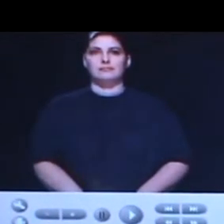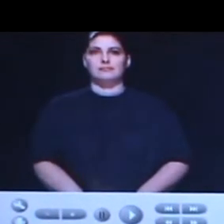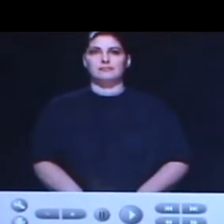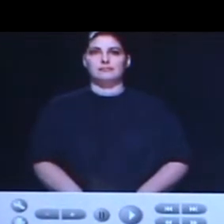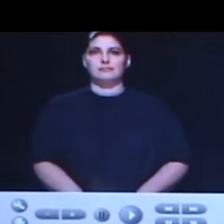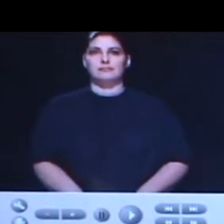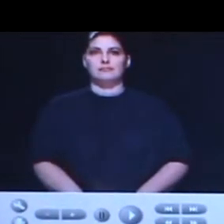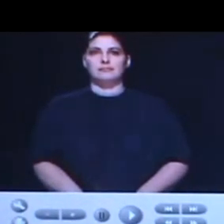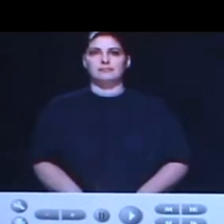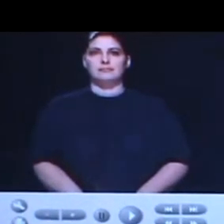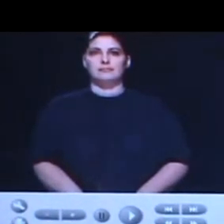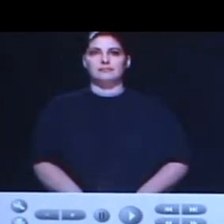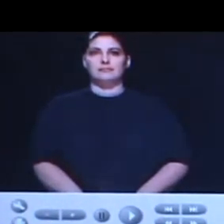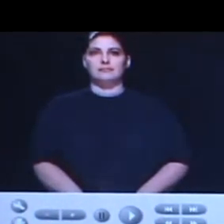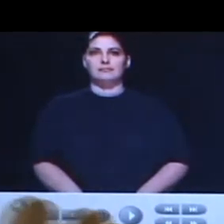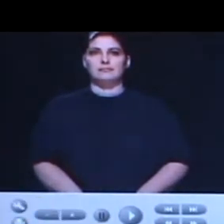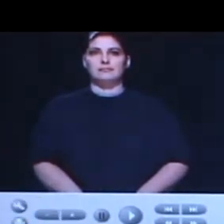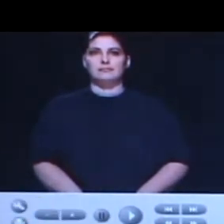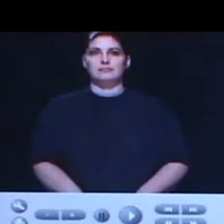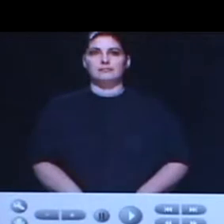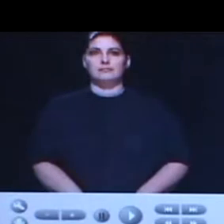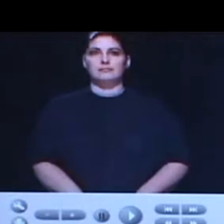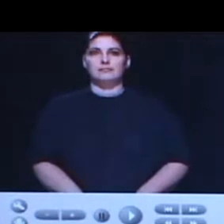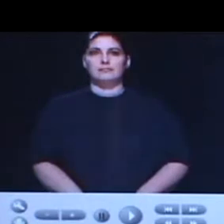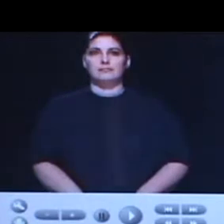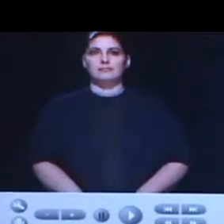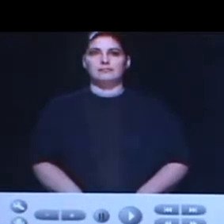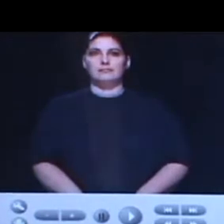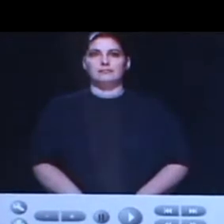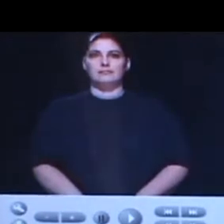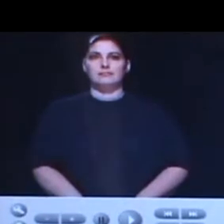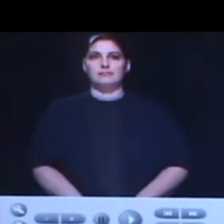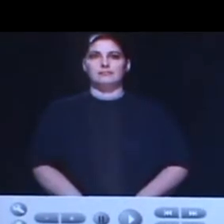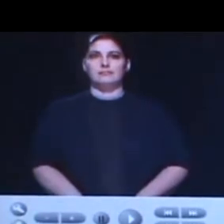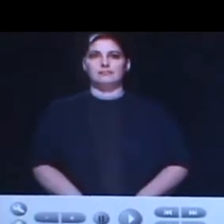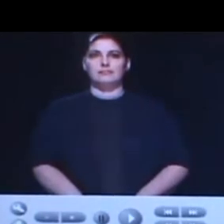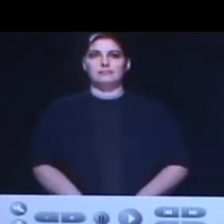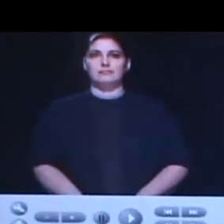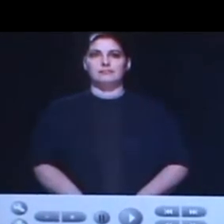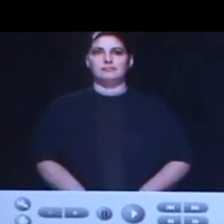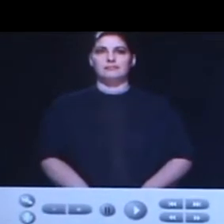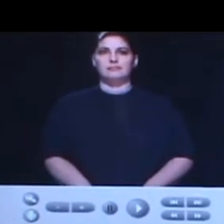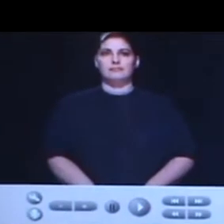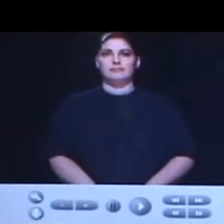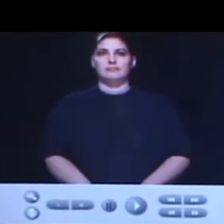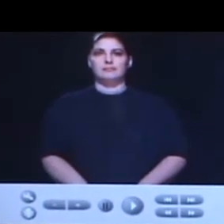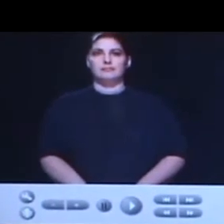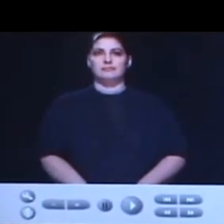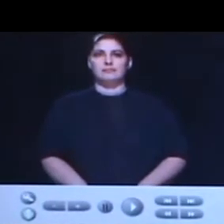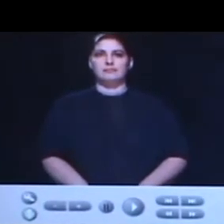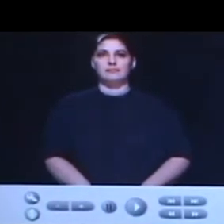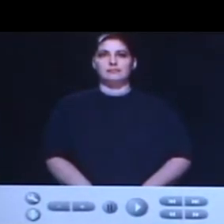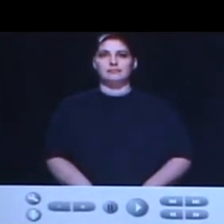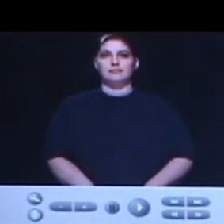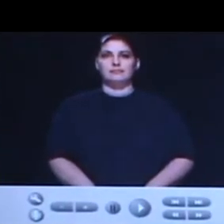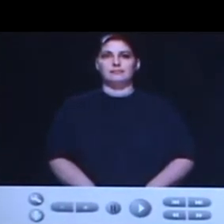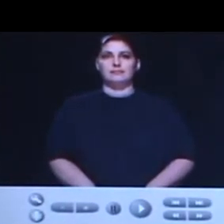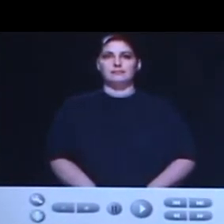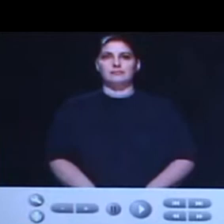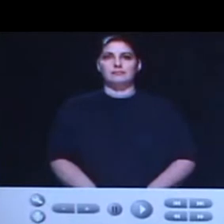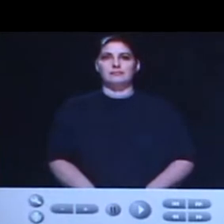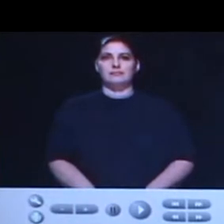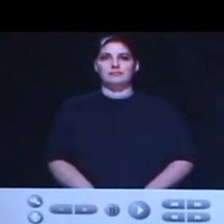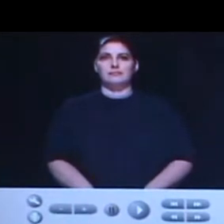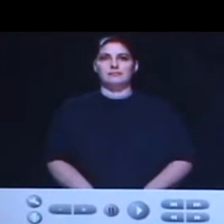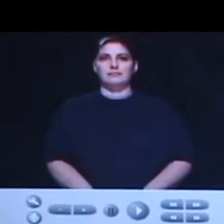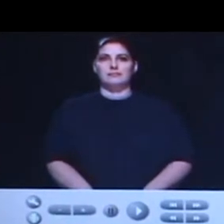three Ls. And as you notice, it's now in red color telling me it's wrong. However, it